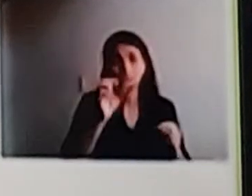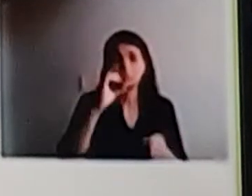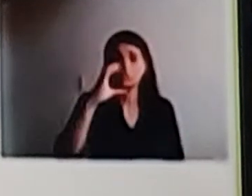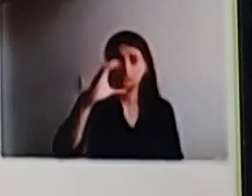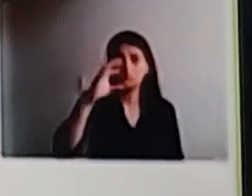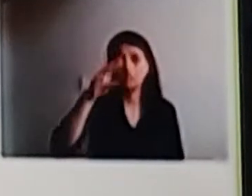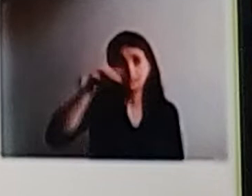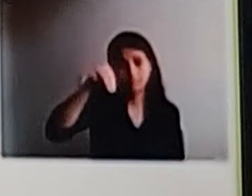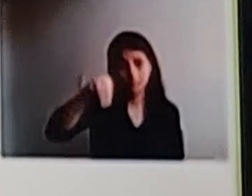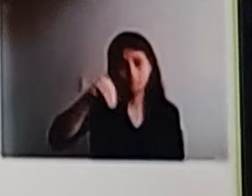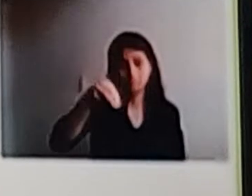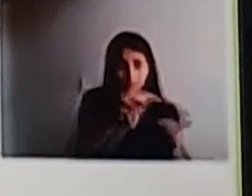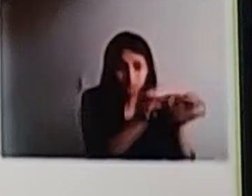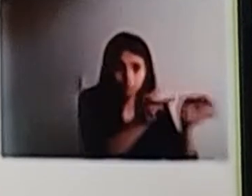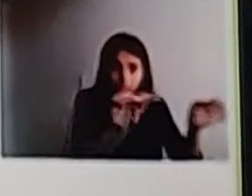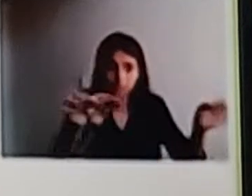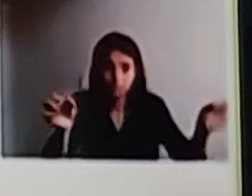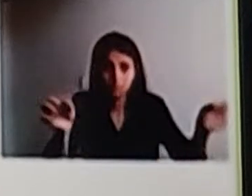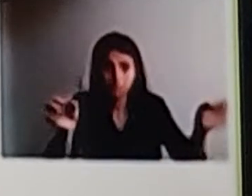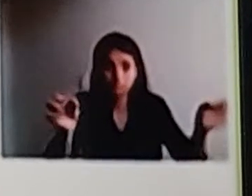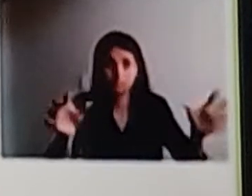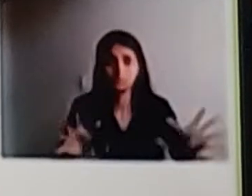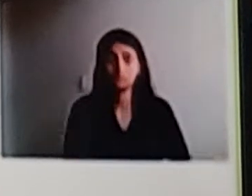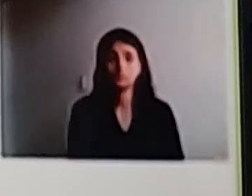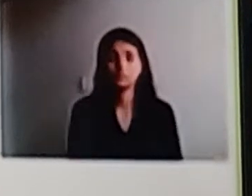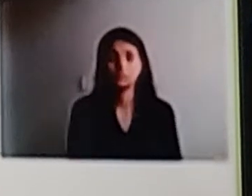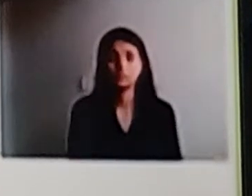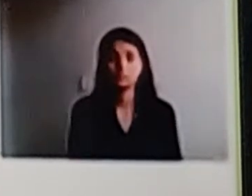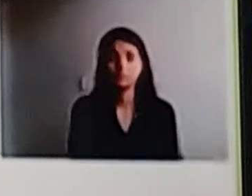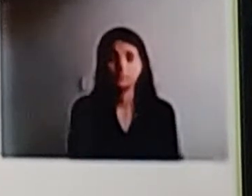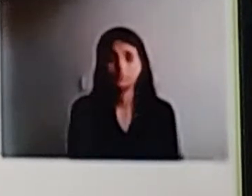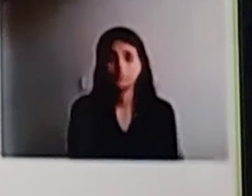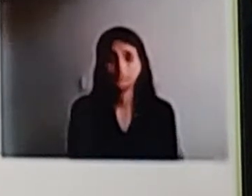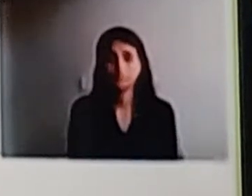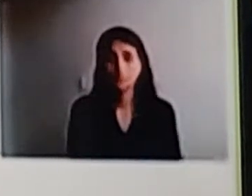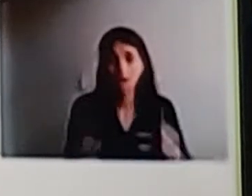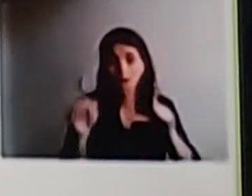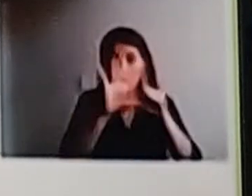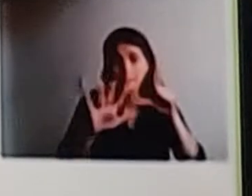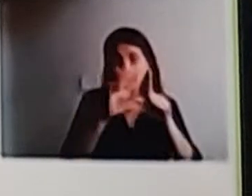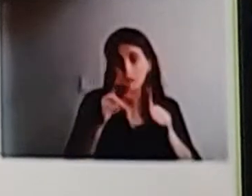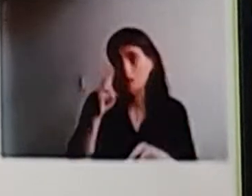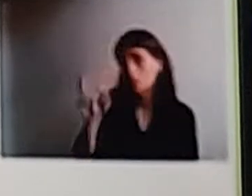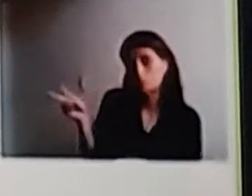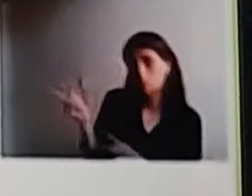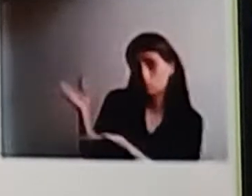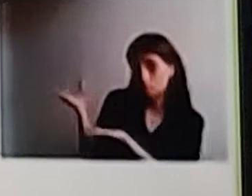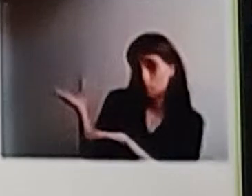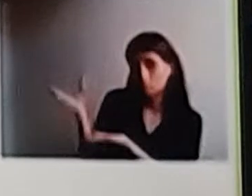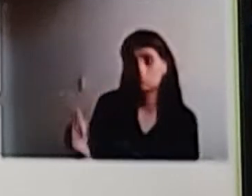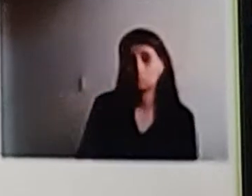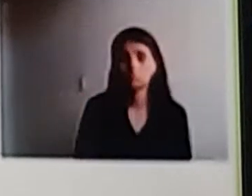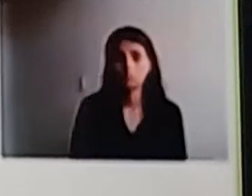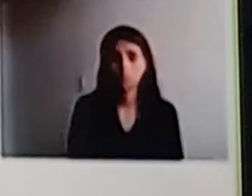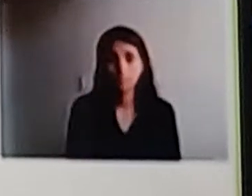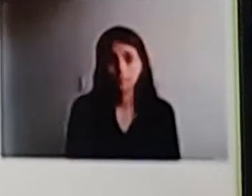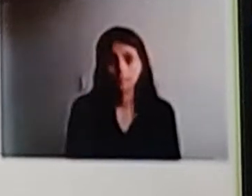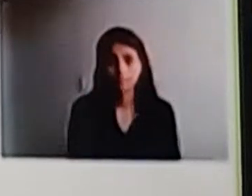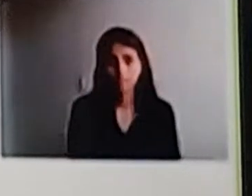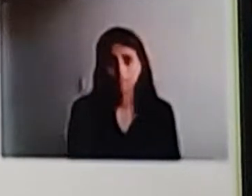As you see, they are taking the measurement of the width of the door, which should be more than 95